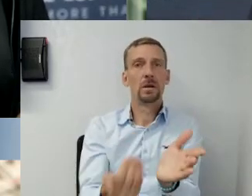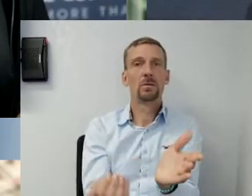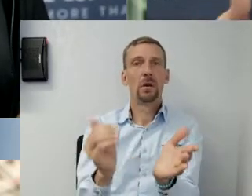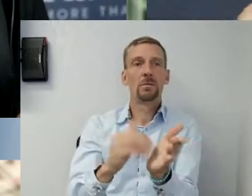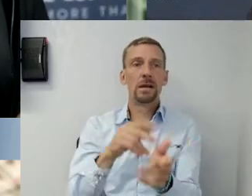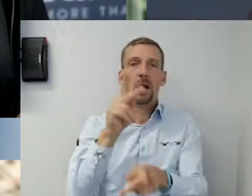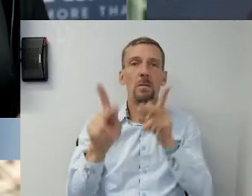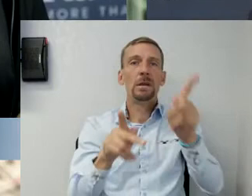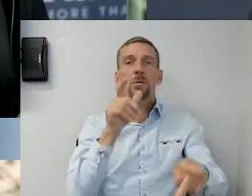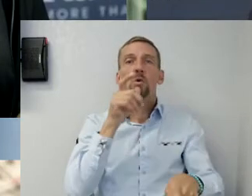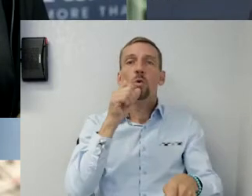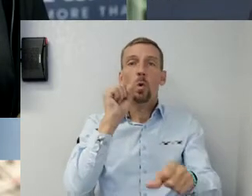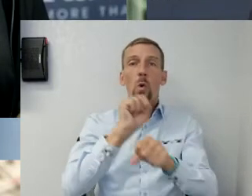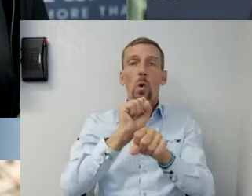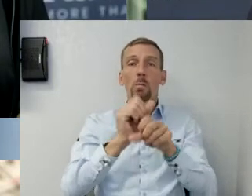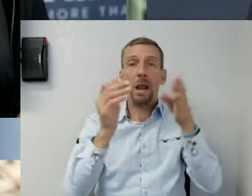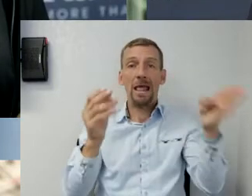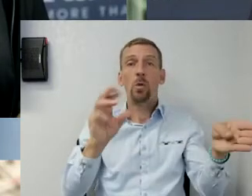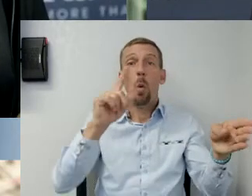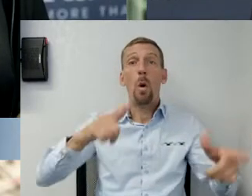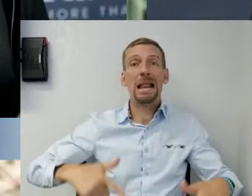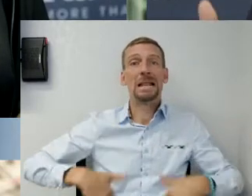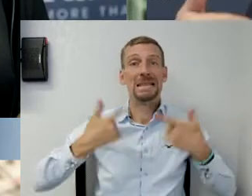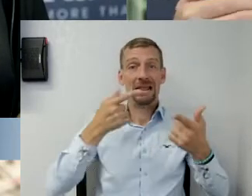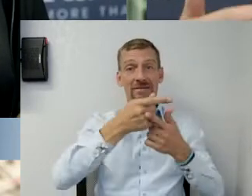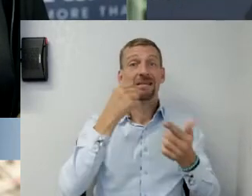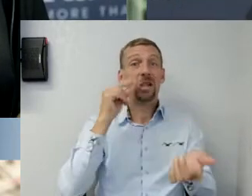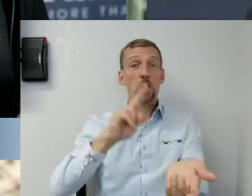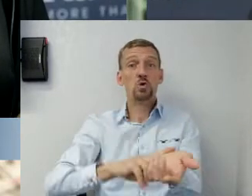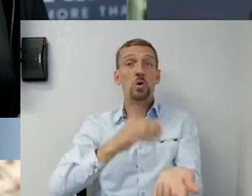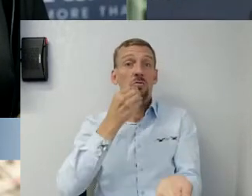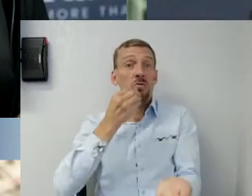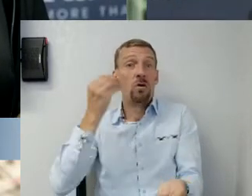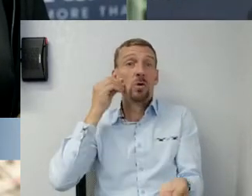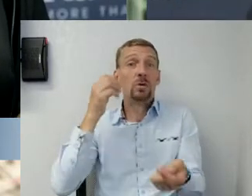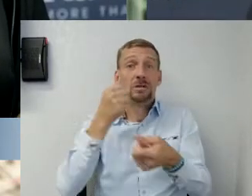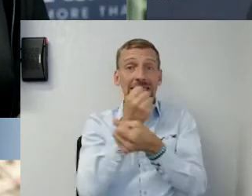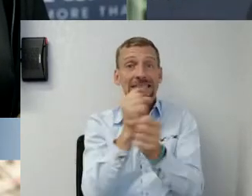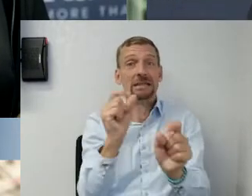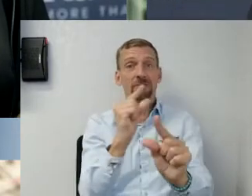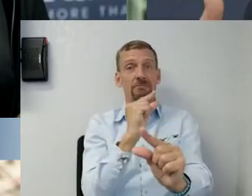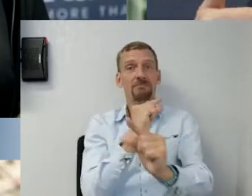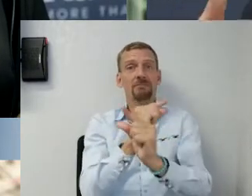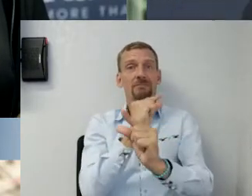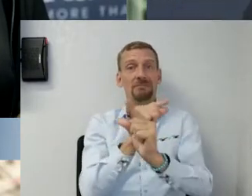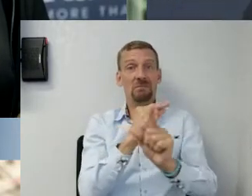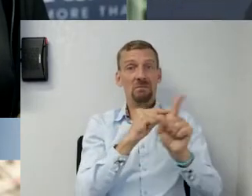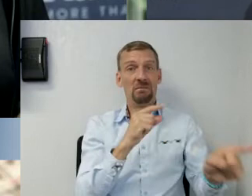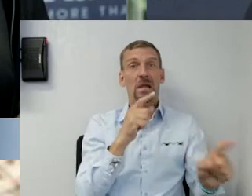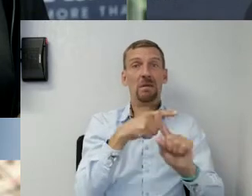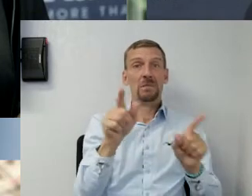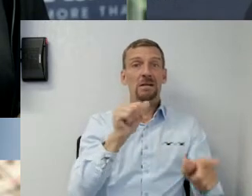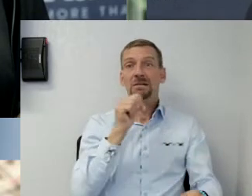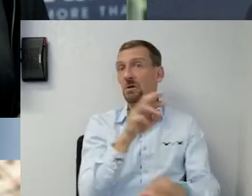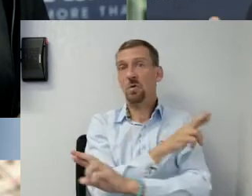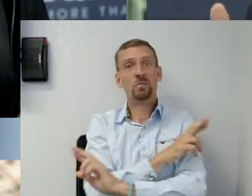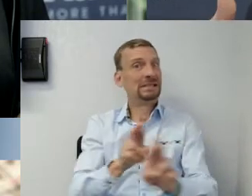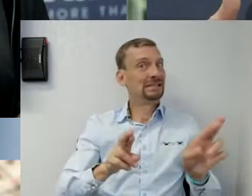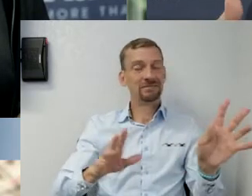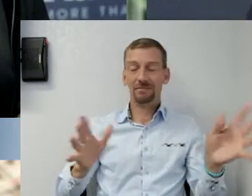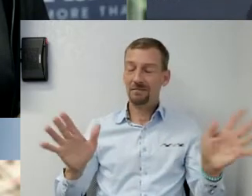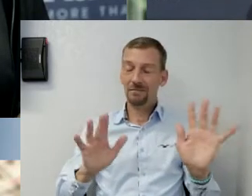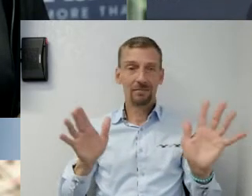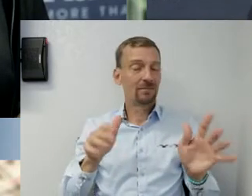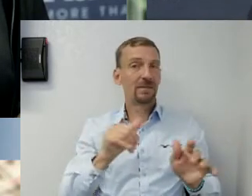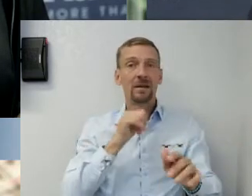both residents and employees to, again, safeguard. But they're not ready there yet. So